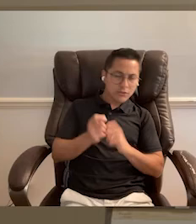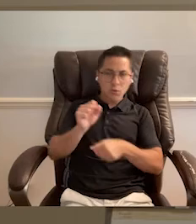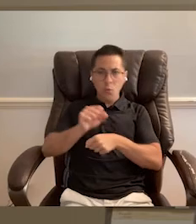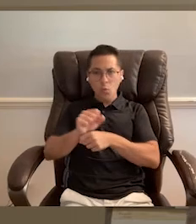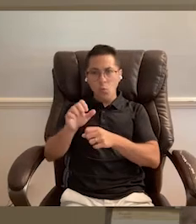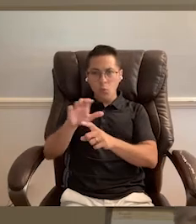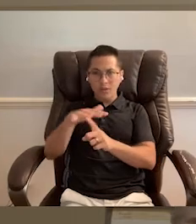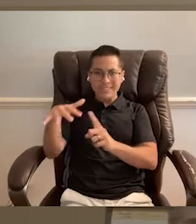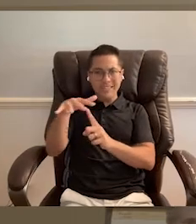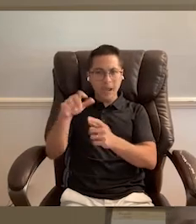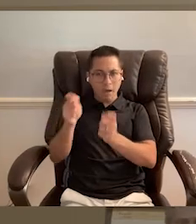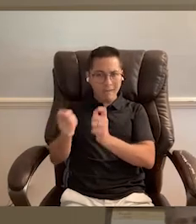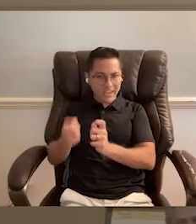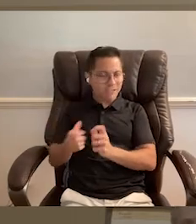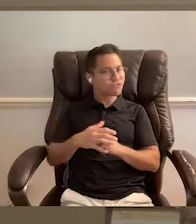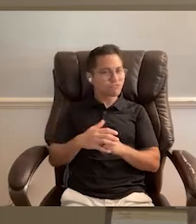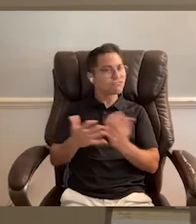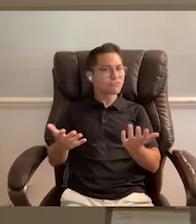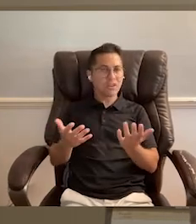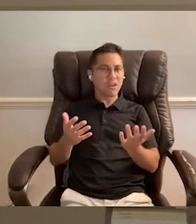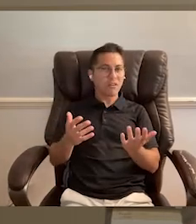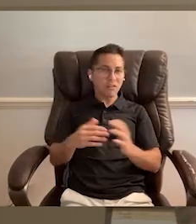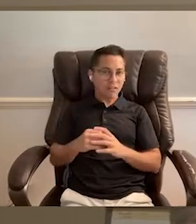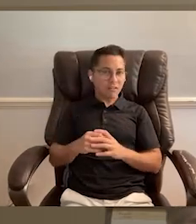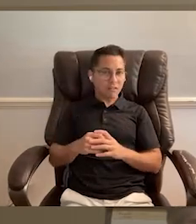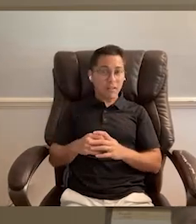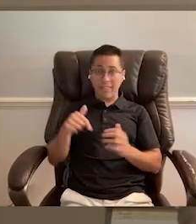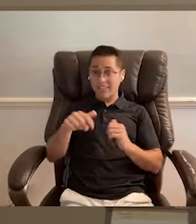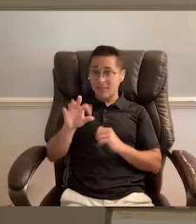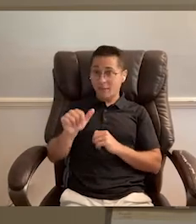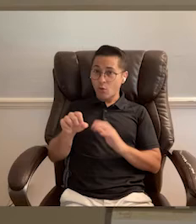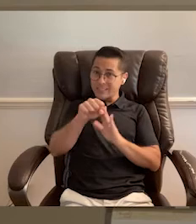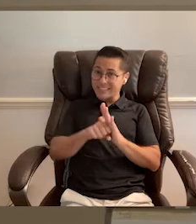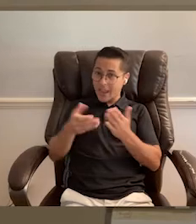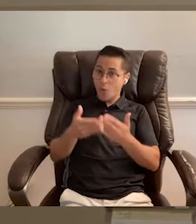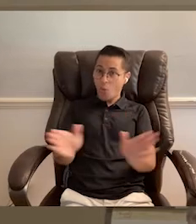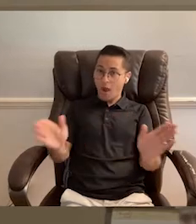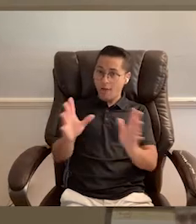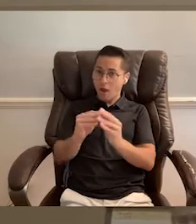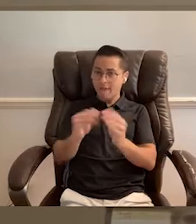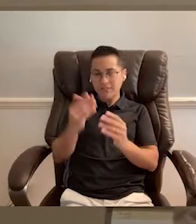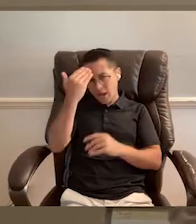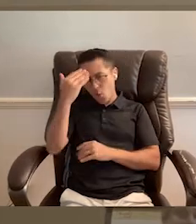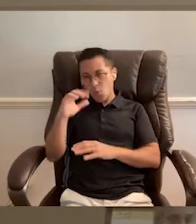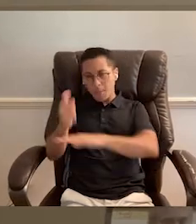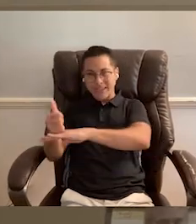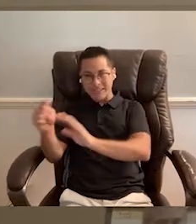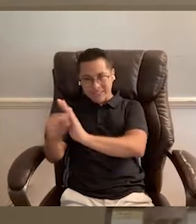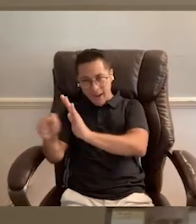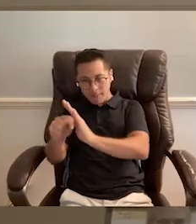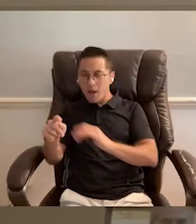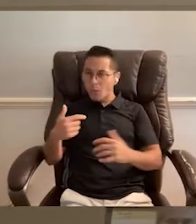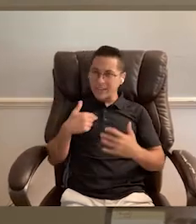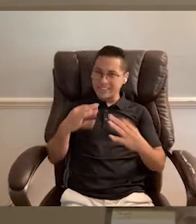and attaching two Sea-Doos. So Sea-Doos are those things that, scuba divers hold on to. And we took it down to Shake a Leg, and the kids had a lot of fun